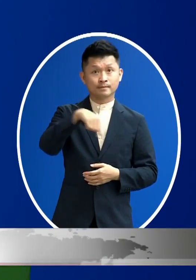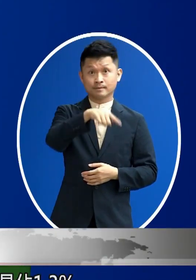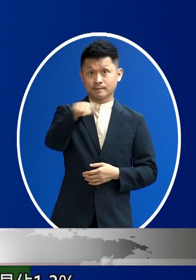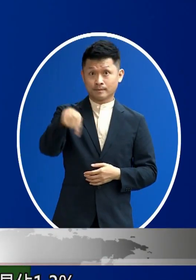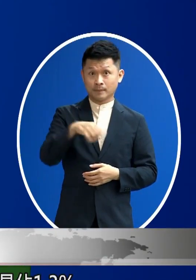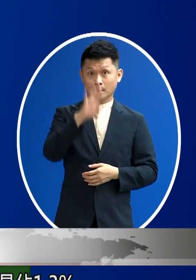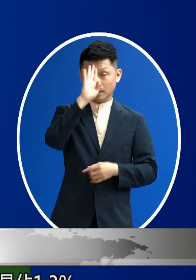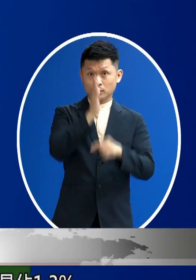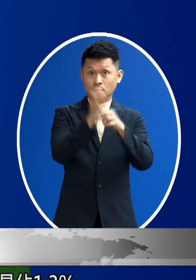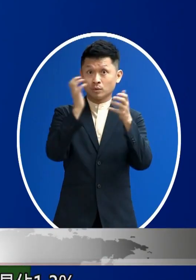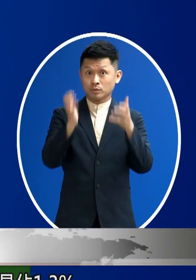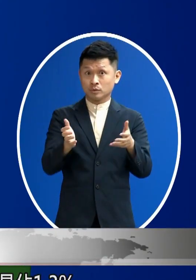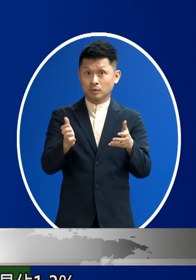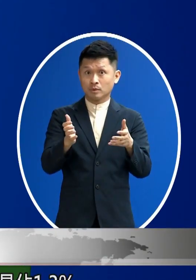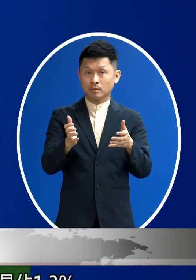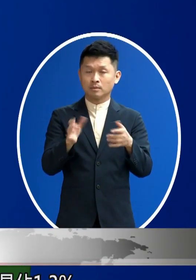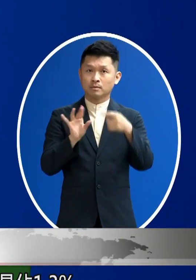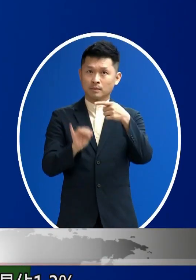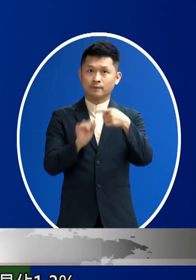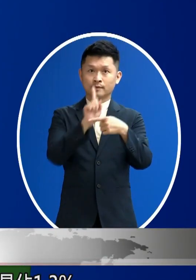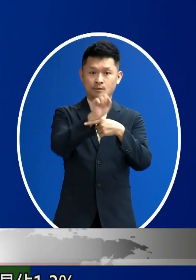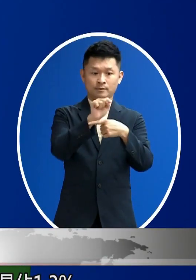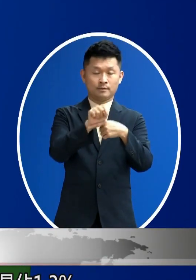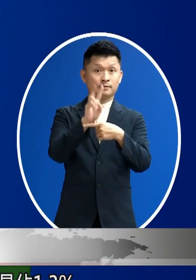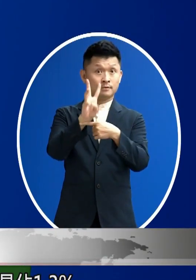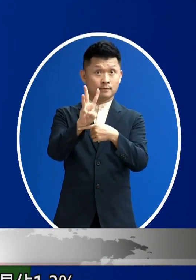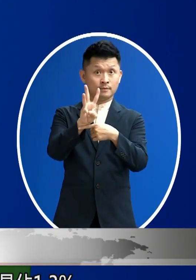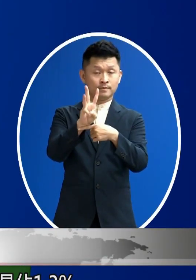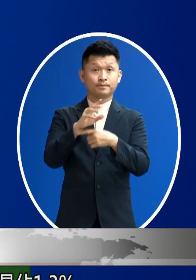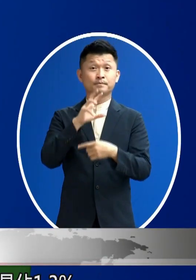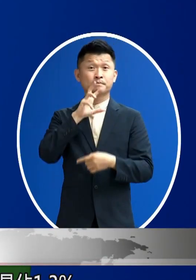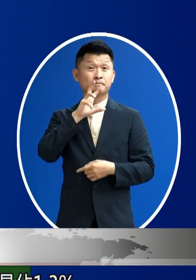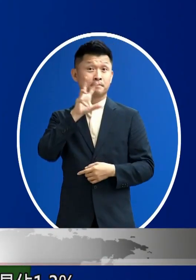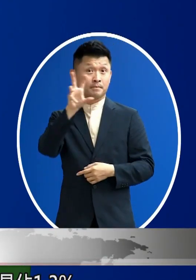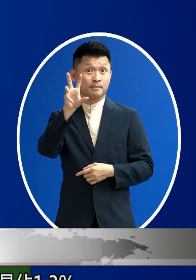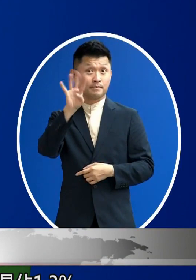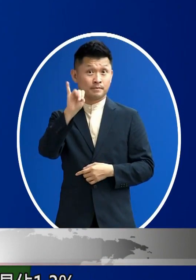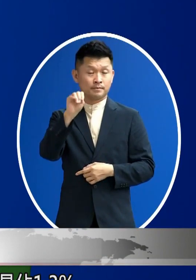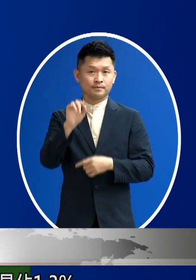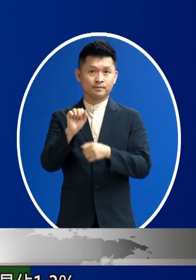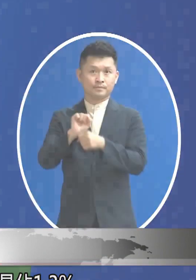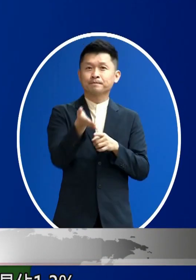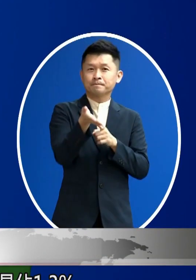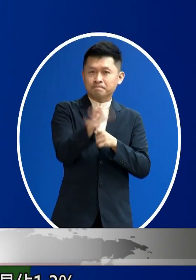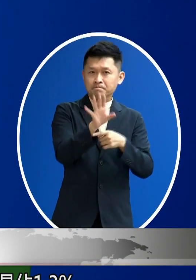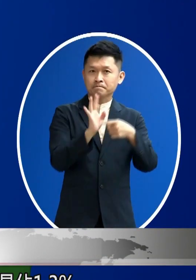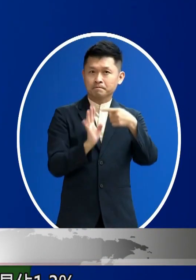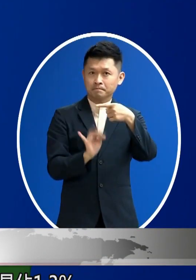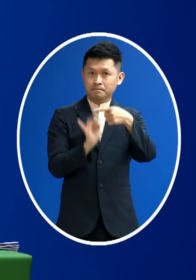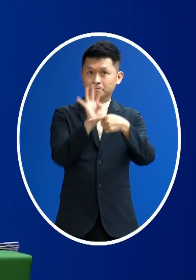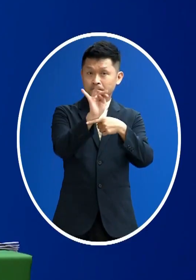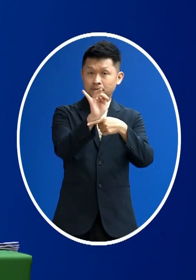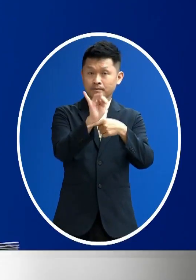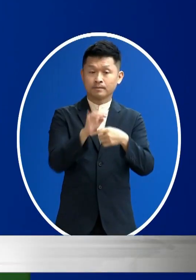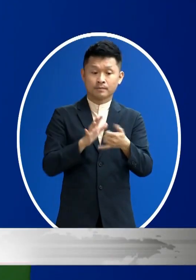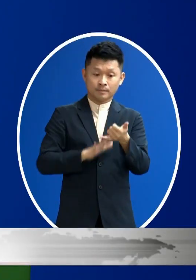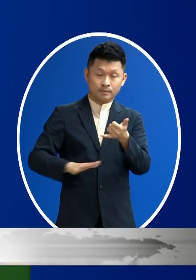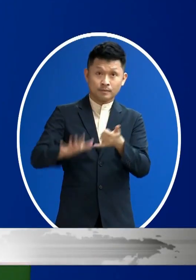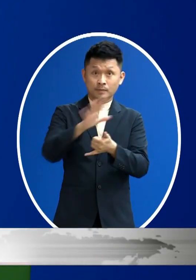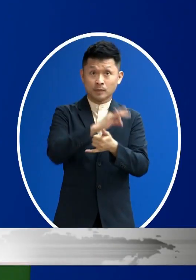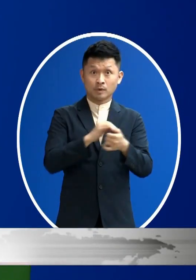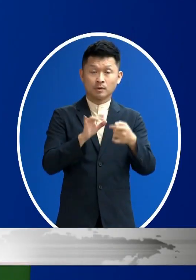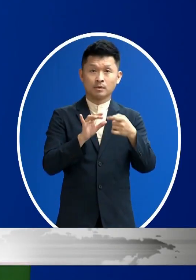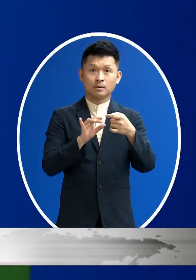For example, among patients in their 70s, 1.3% developed moderate or severe symptoms. Among patients in their